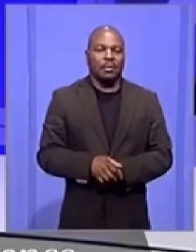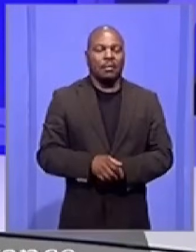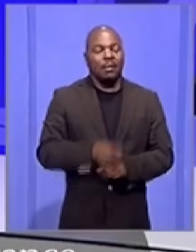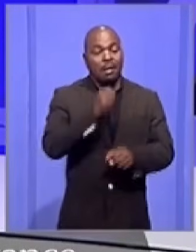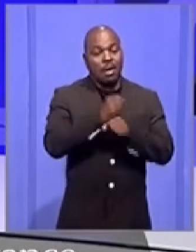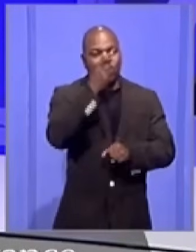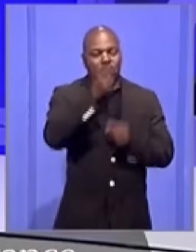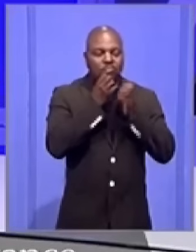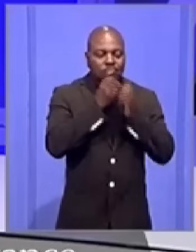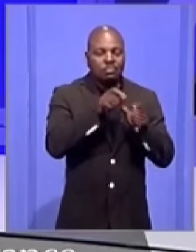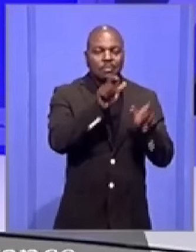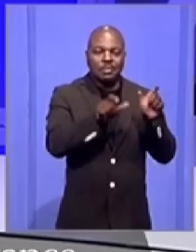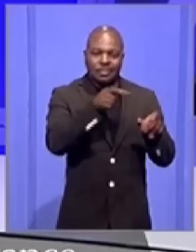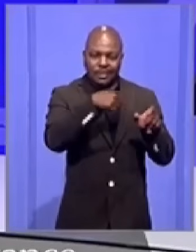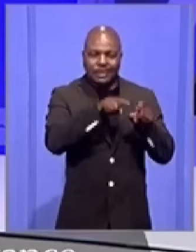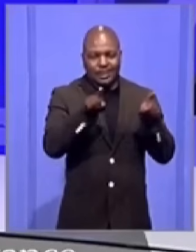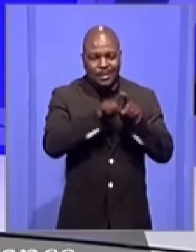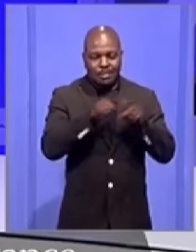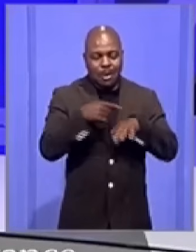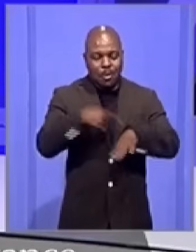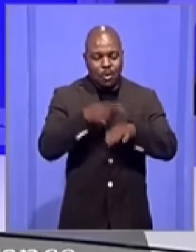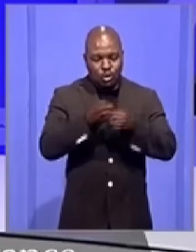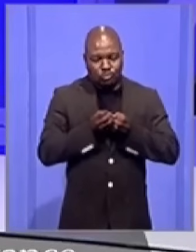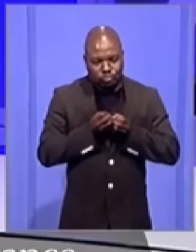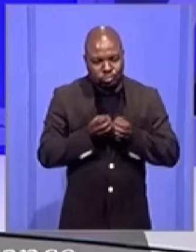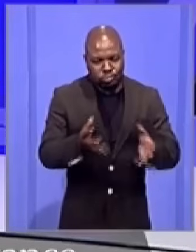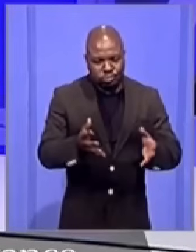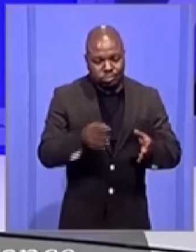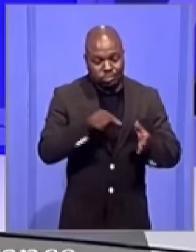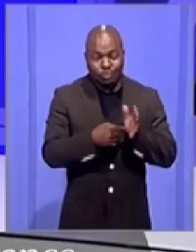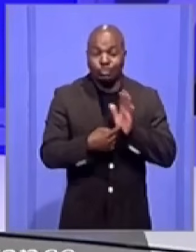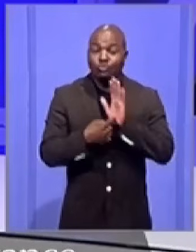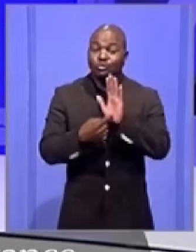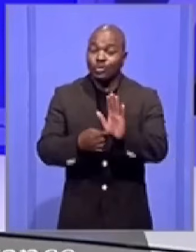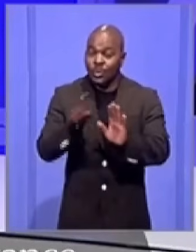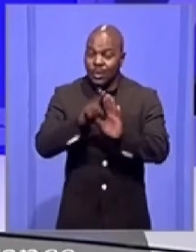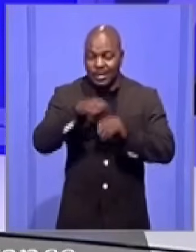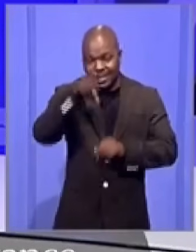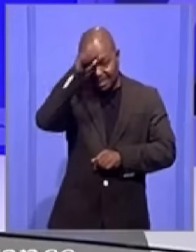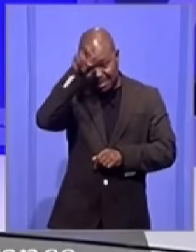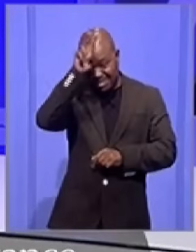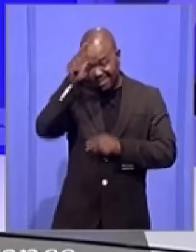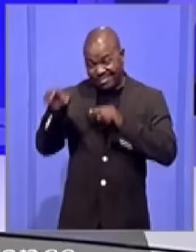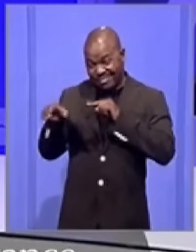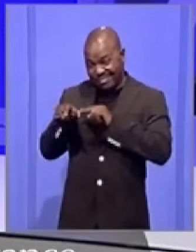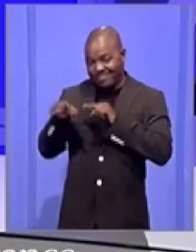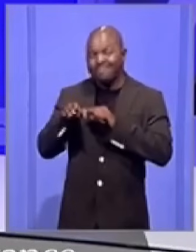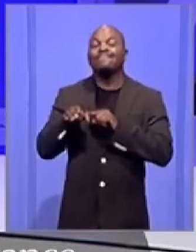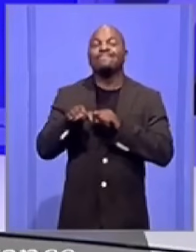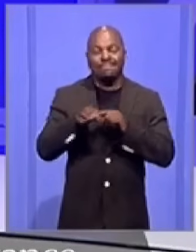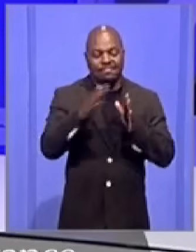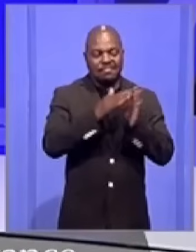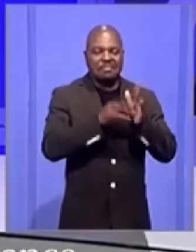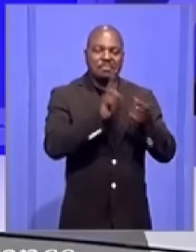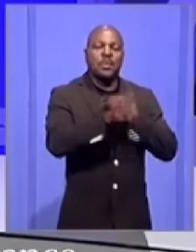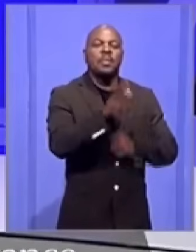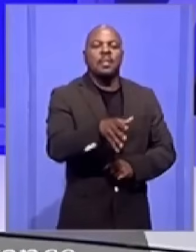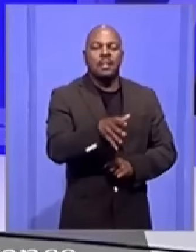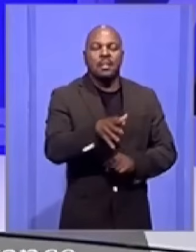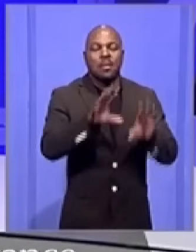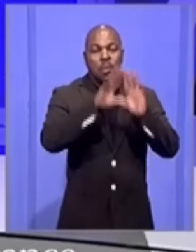dingaka tsa setso le tsona di tshulutse marapo gomme a supa gore di Springboks di tla thopa kgahlanong le All Blacks